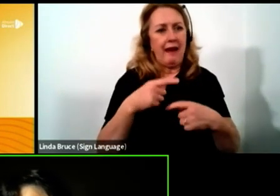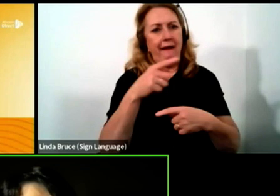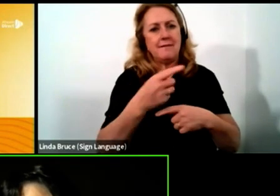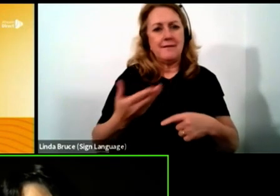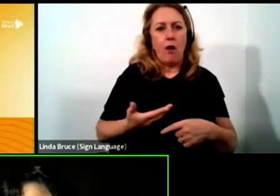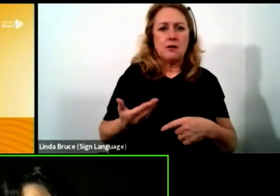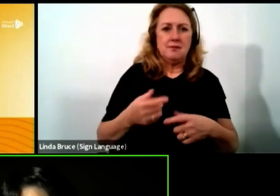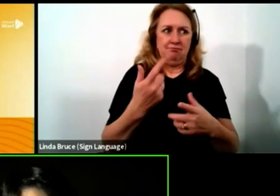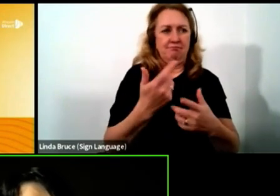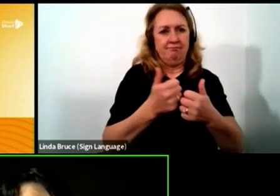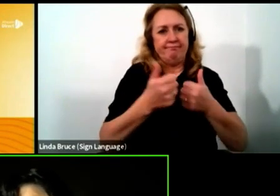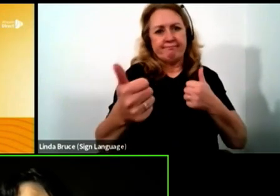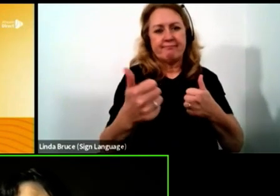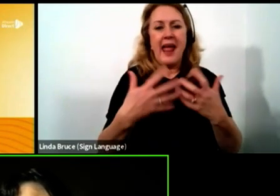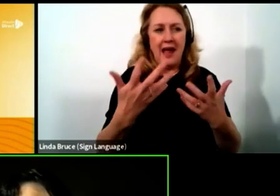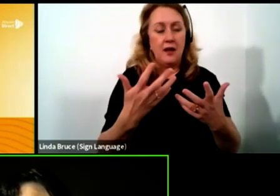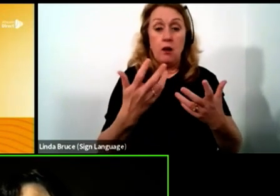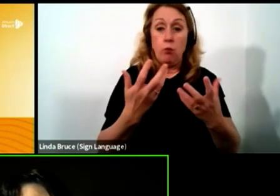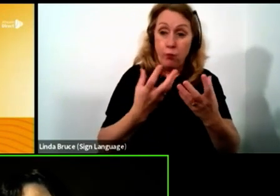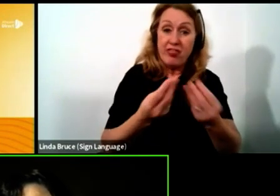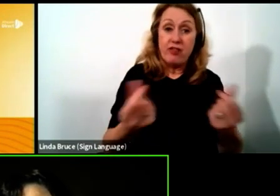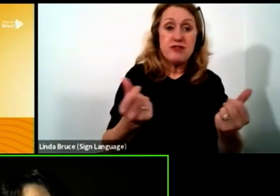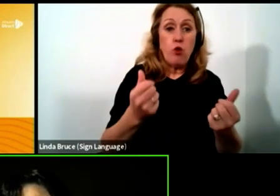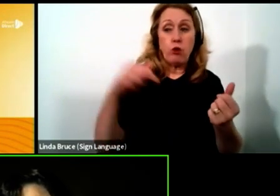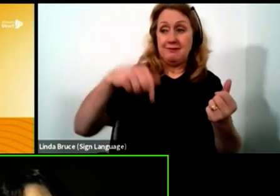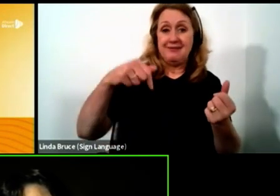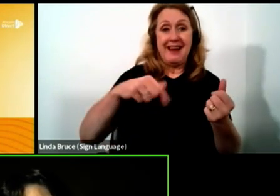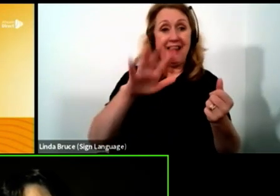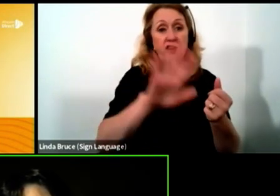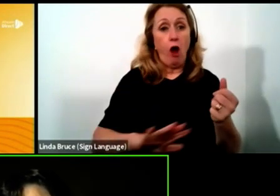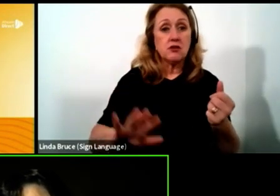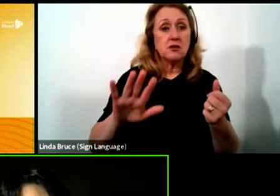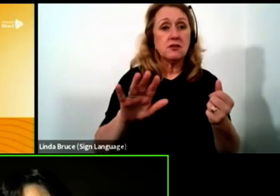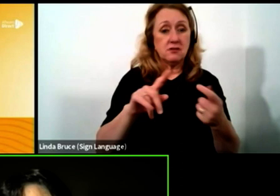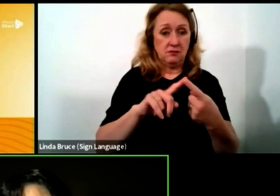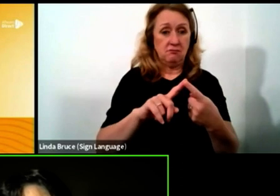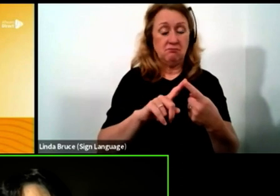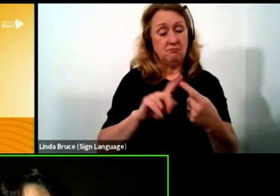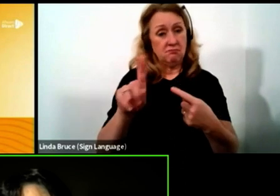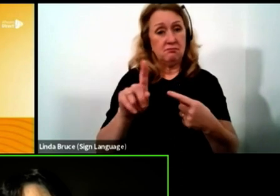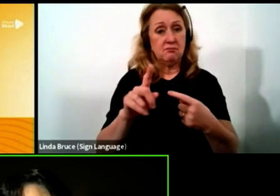with the resources available on the continent. As I said, agenda set by